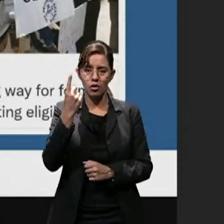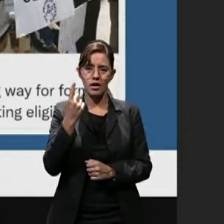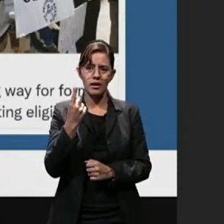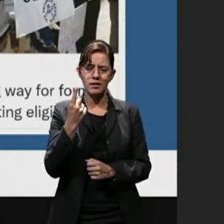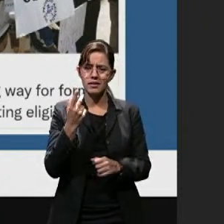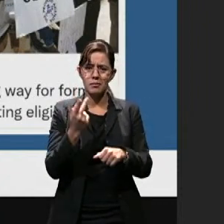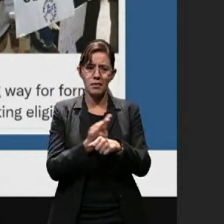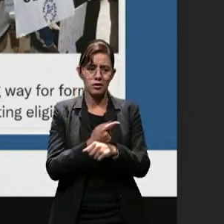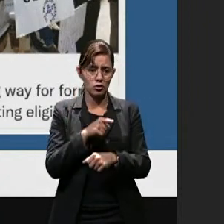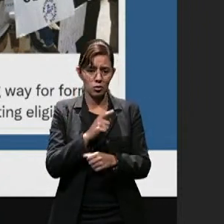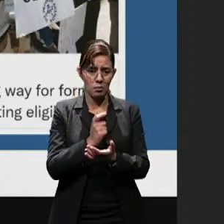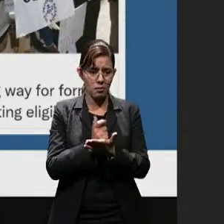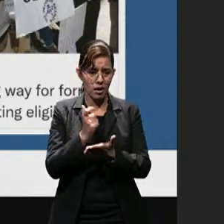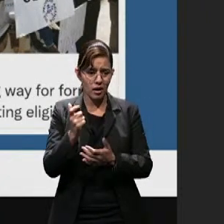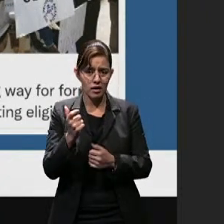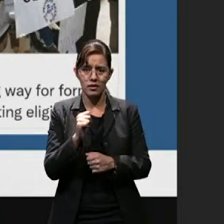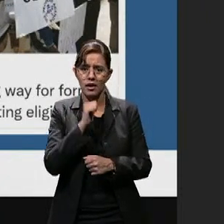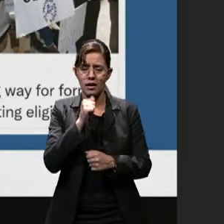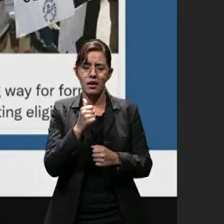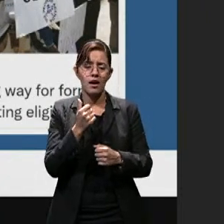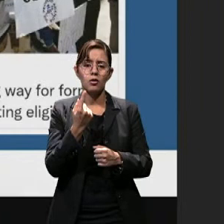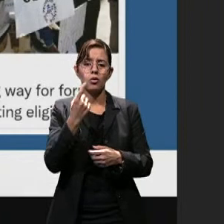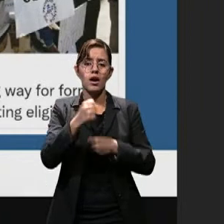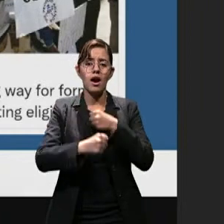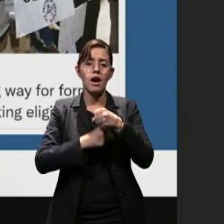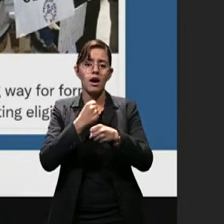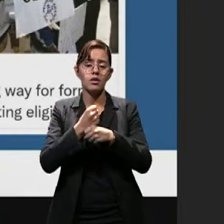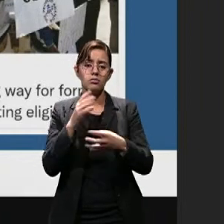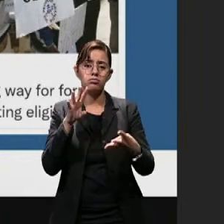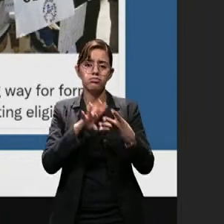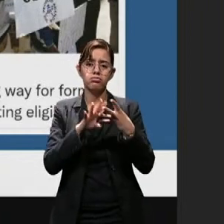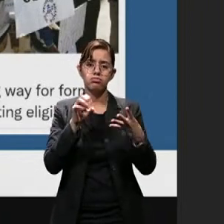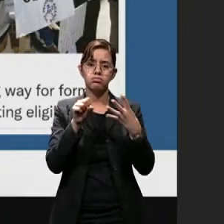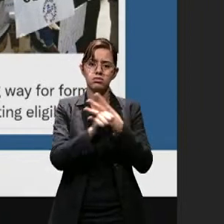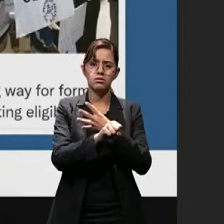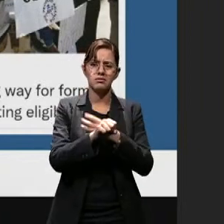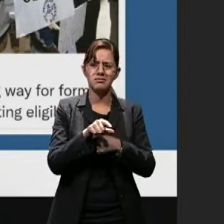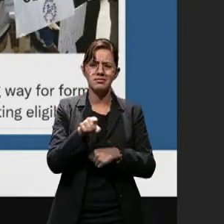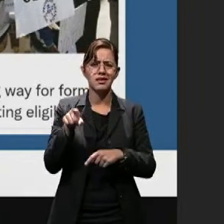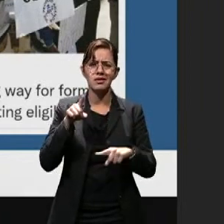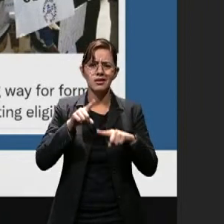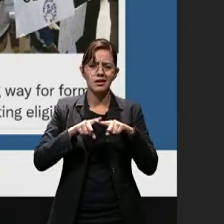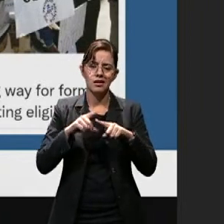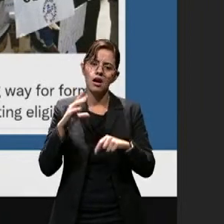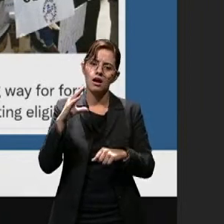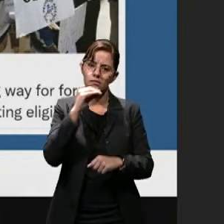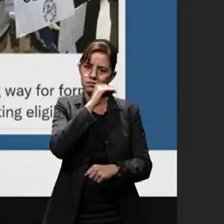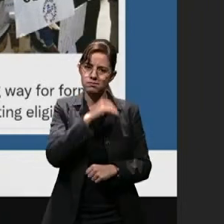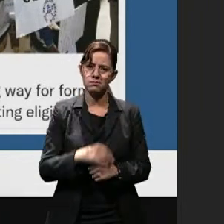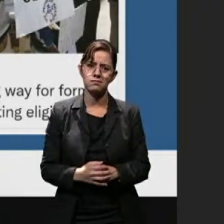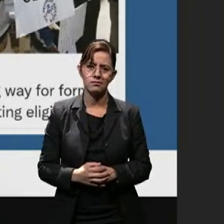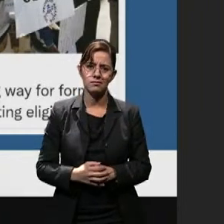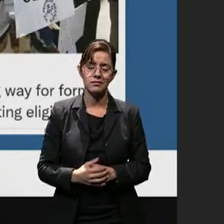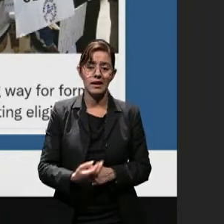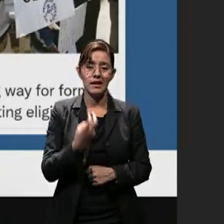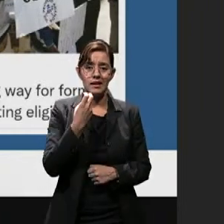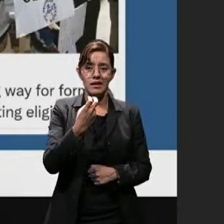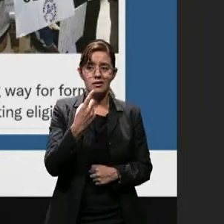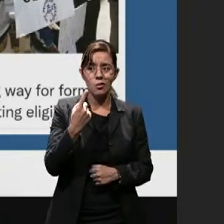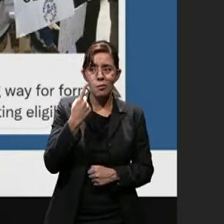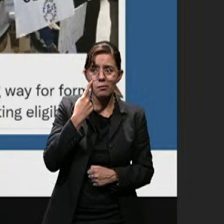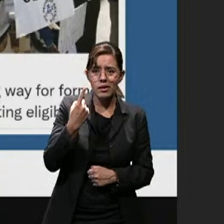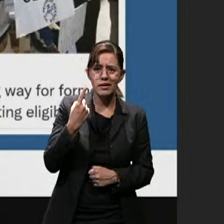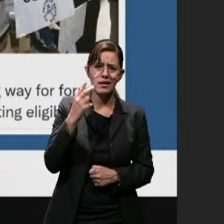course, people of color. So this is where we see the systemic racism of our criminal system and of